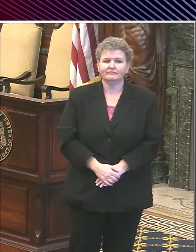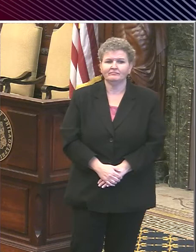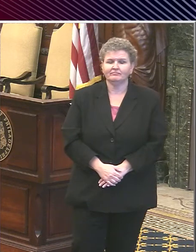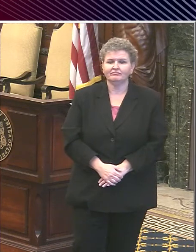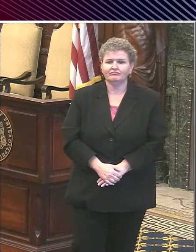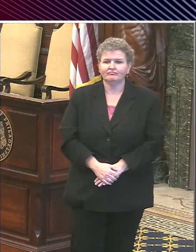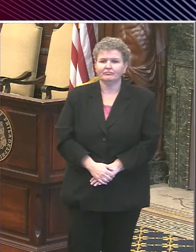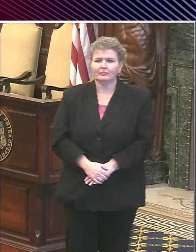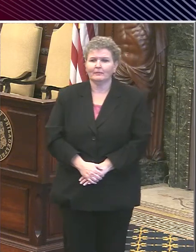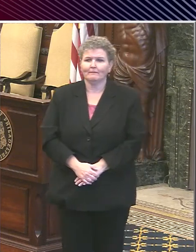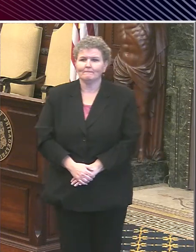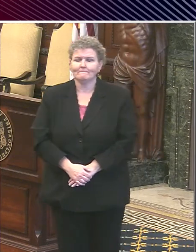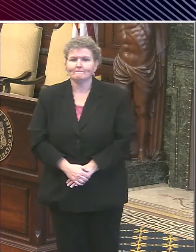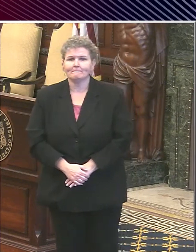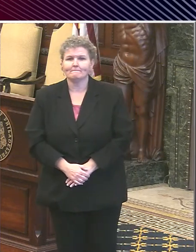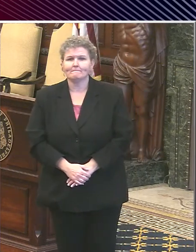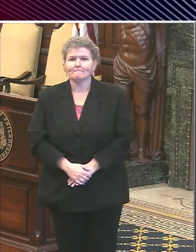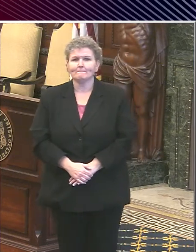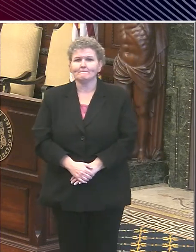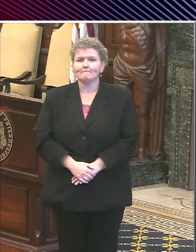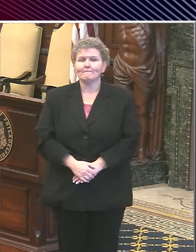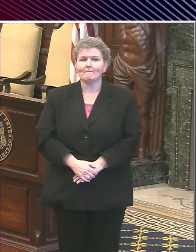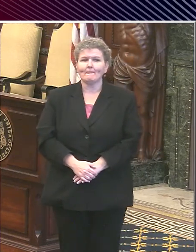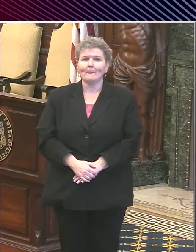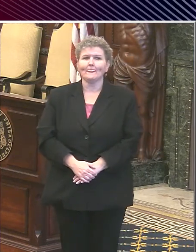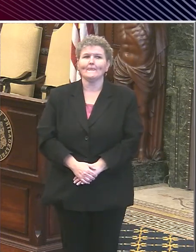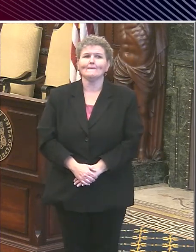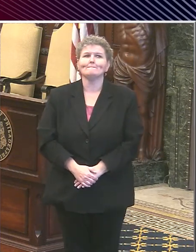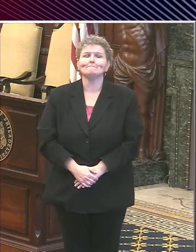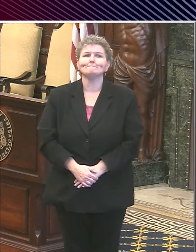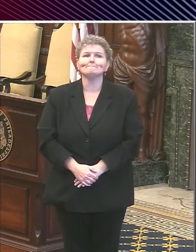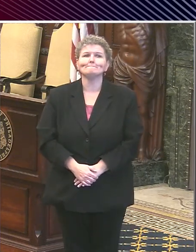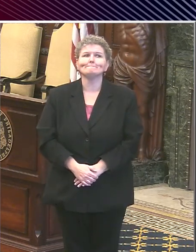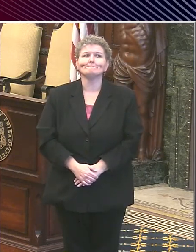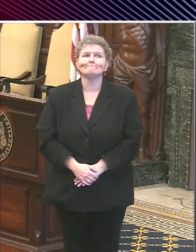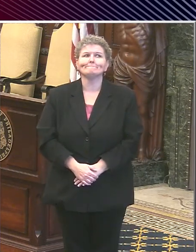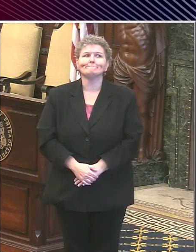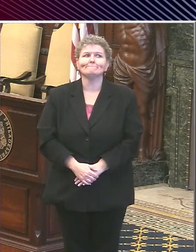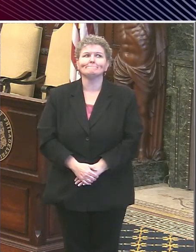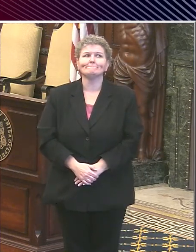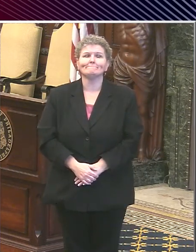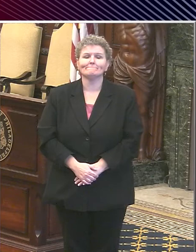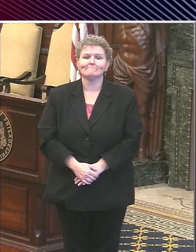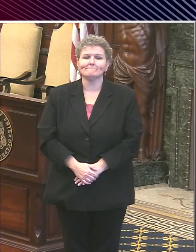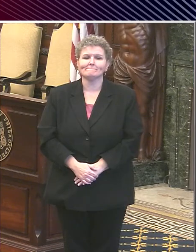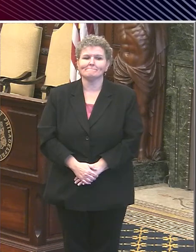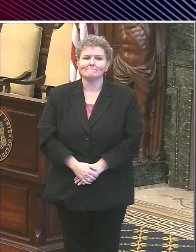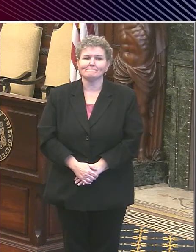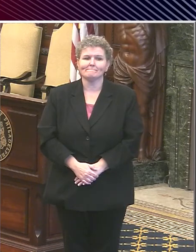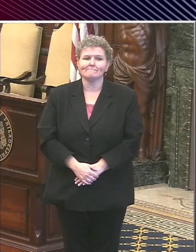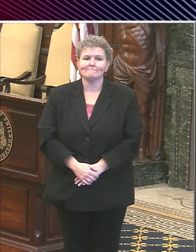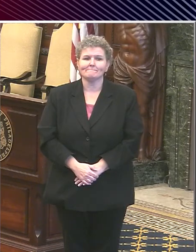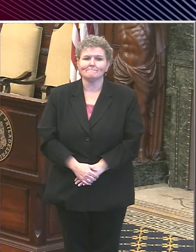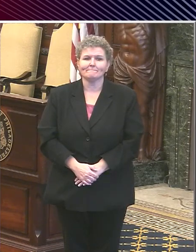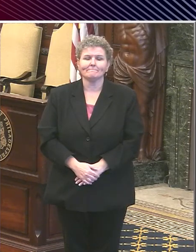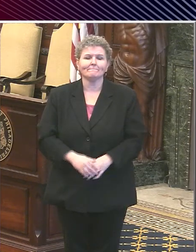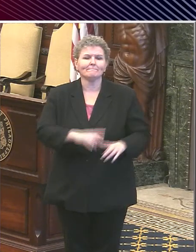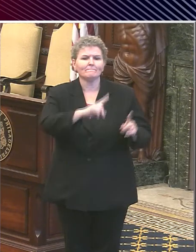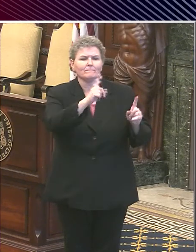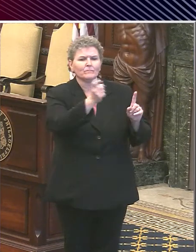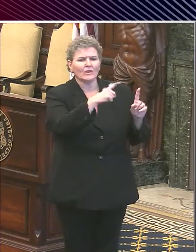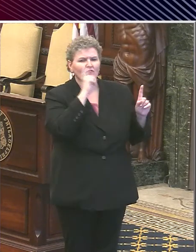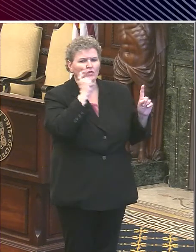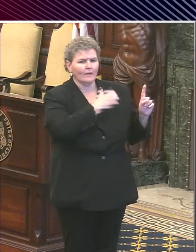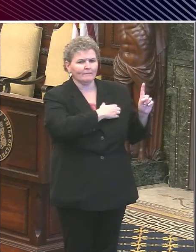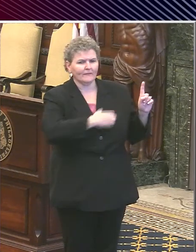permitir lo que ya permite el Estado de ese 50% de personas dentro de los restaurantes. This is a question for the mayor, and